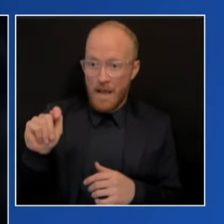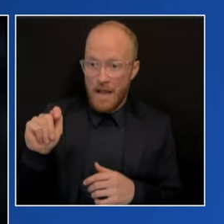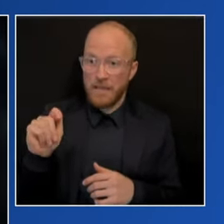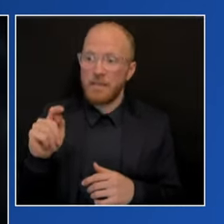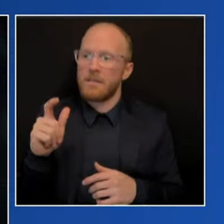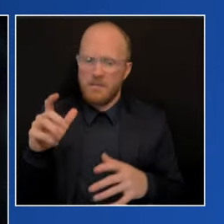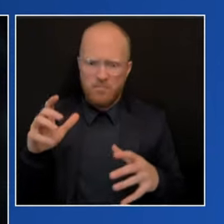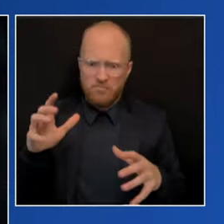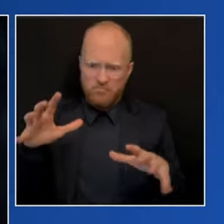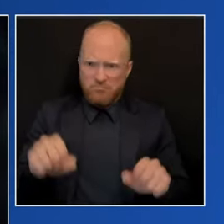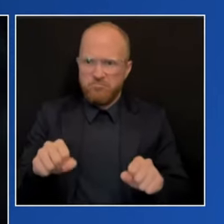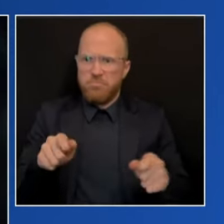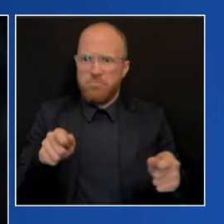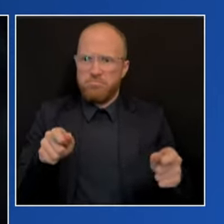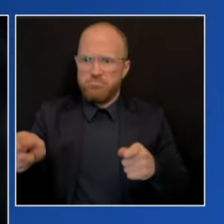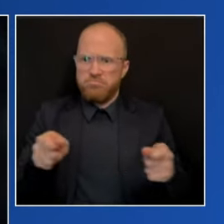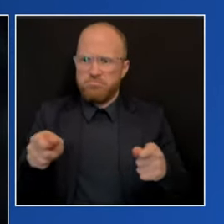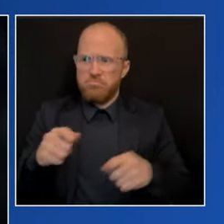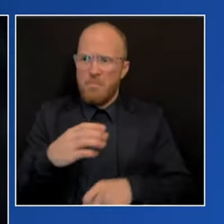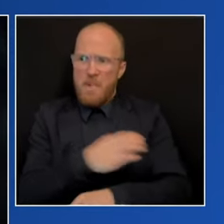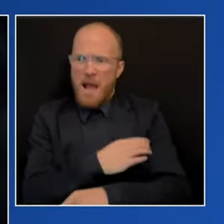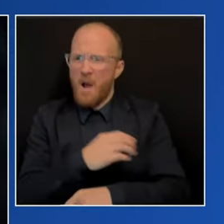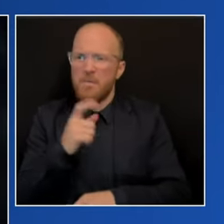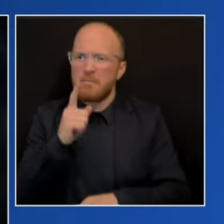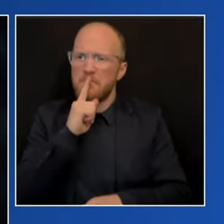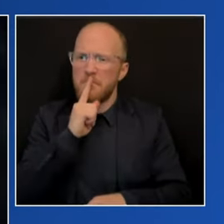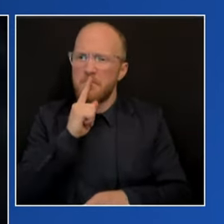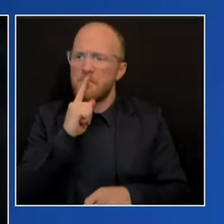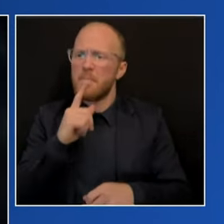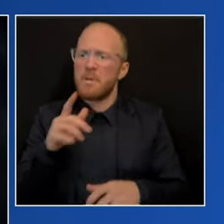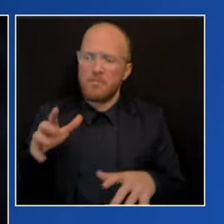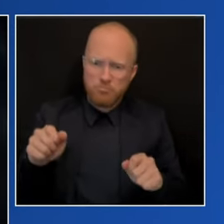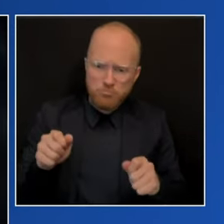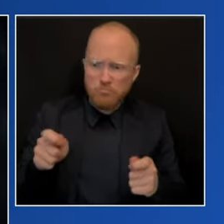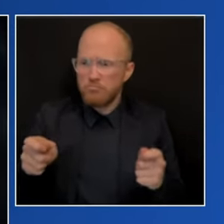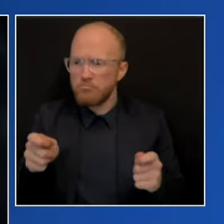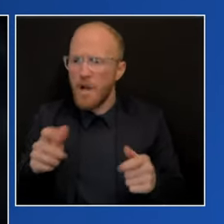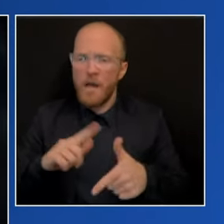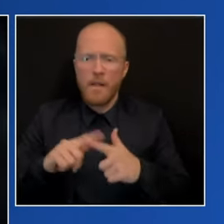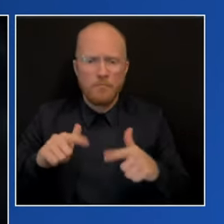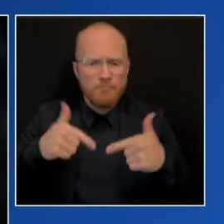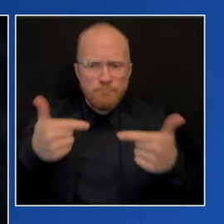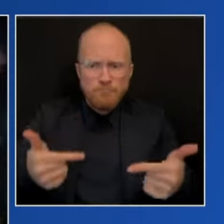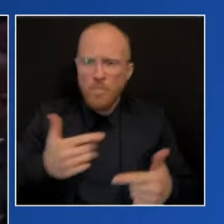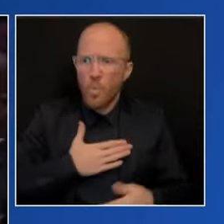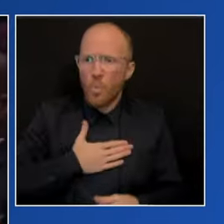return power to the people, and they do it willingly, because that's the deal.